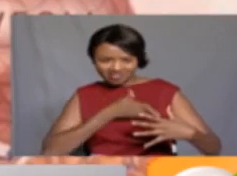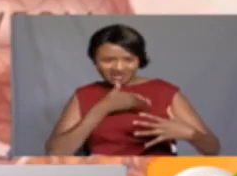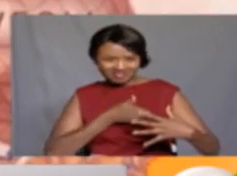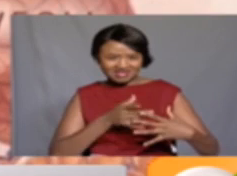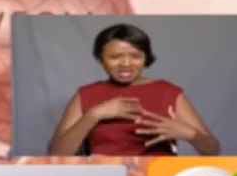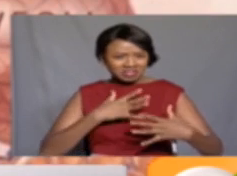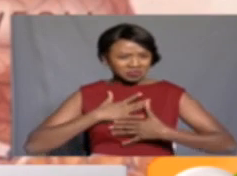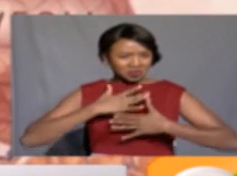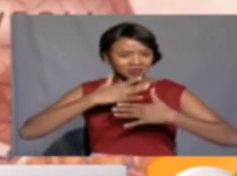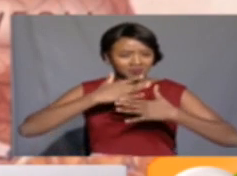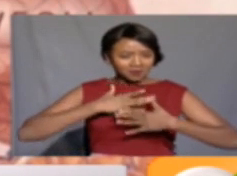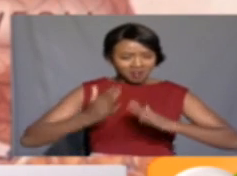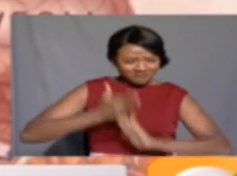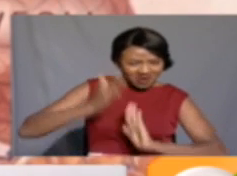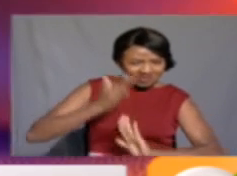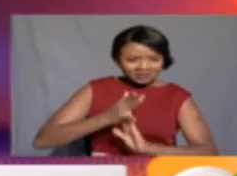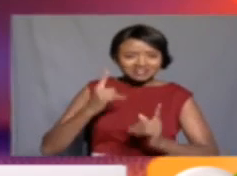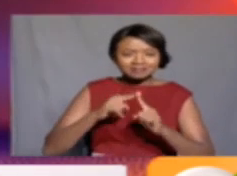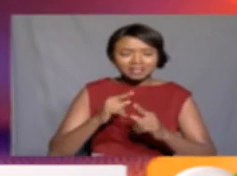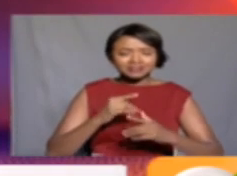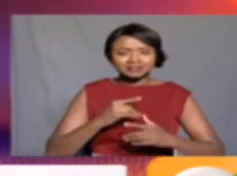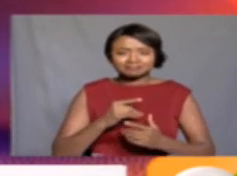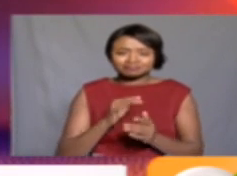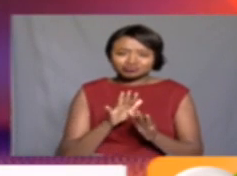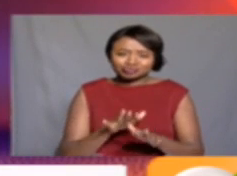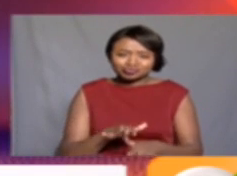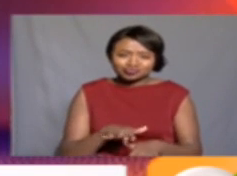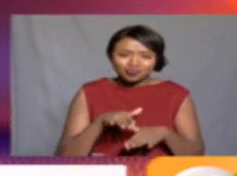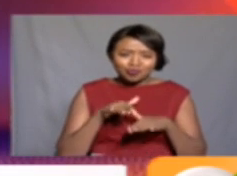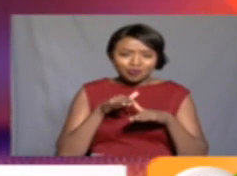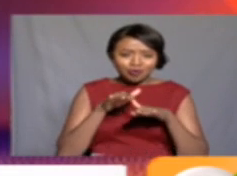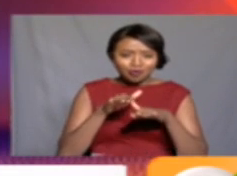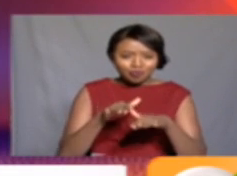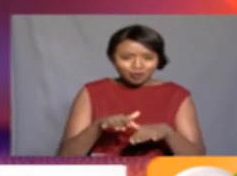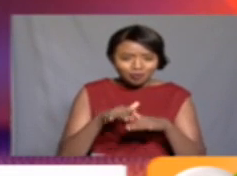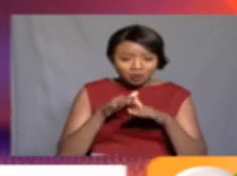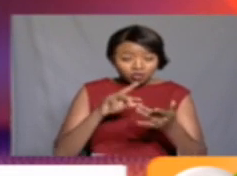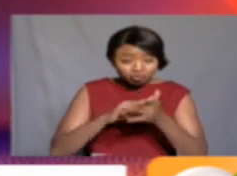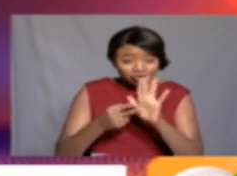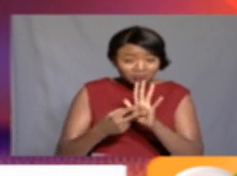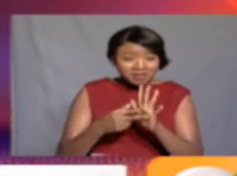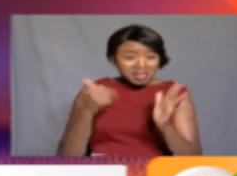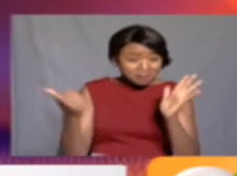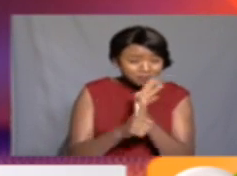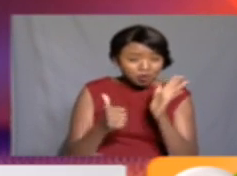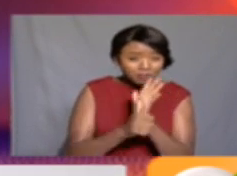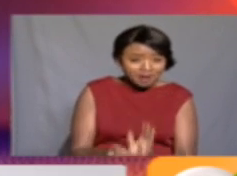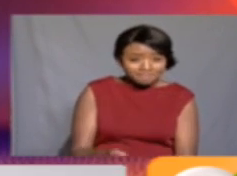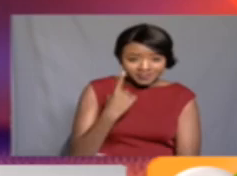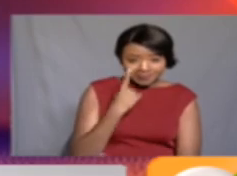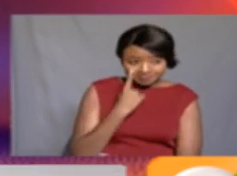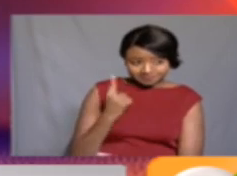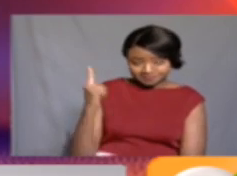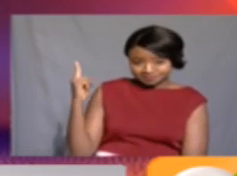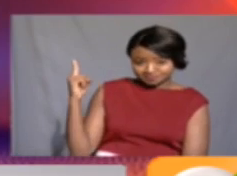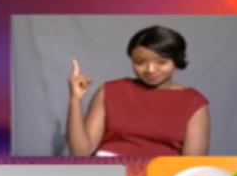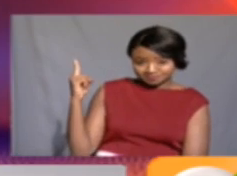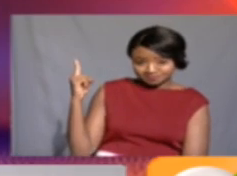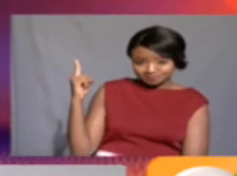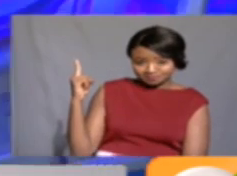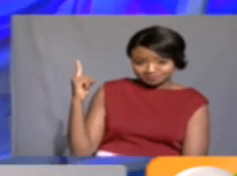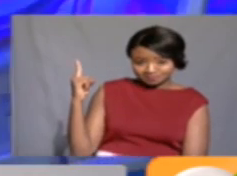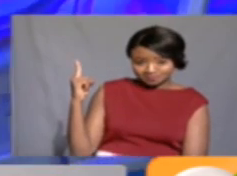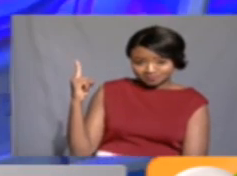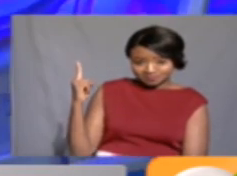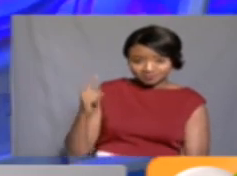faster and smaller. The restricted flow of oxygen into the blood and body causes hypoxia, an often fatal condition